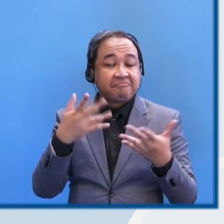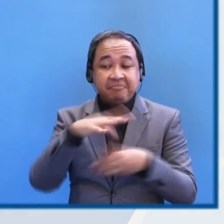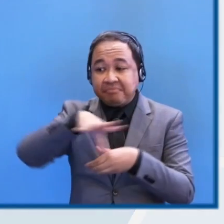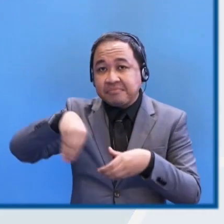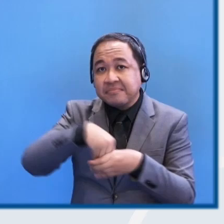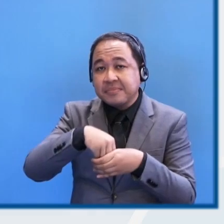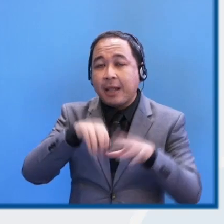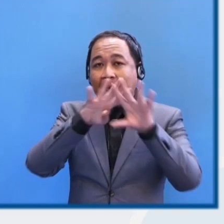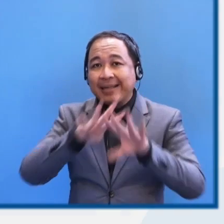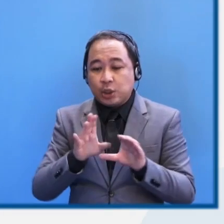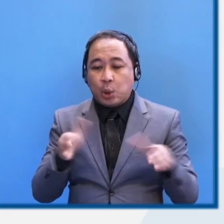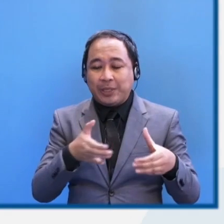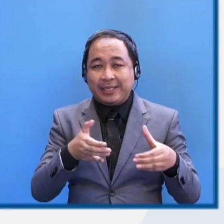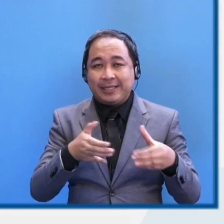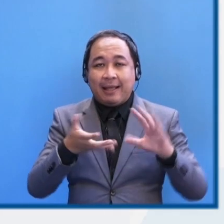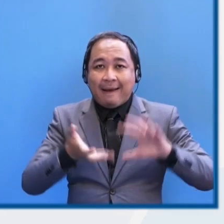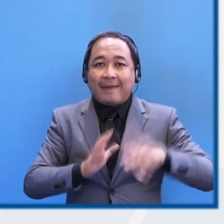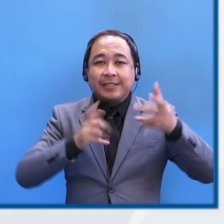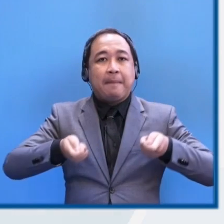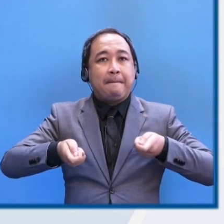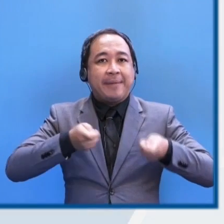Disaster Management as the leading sectoral